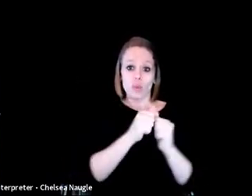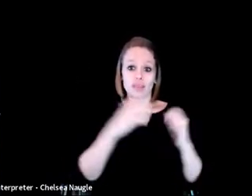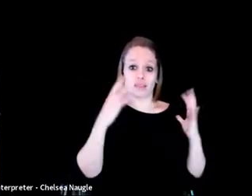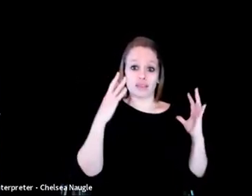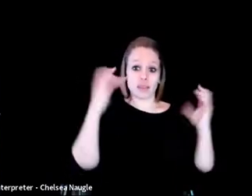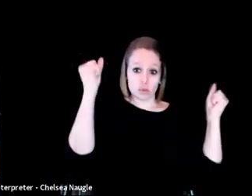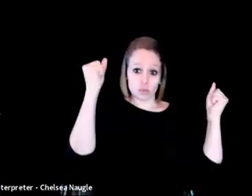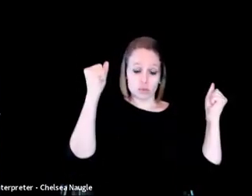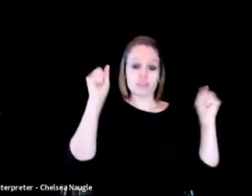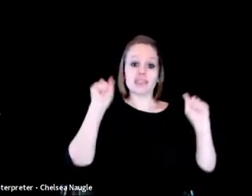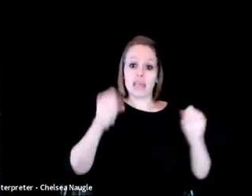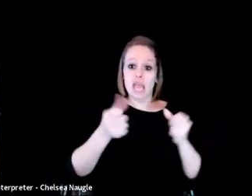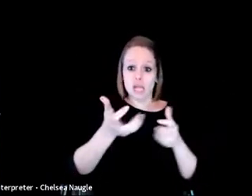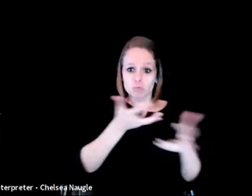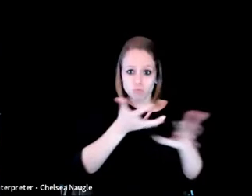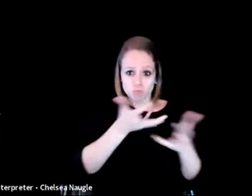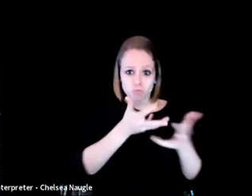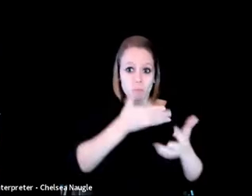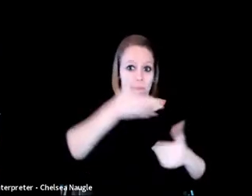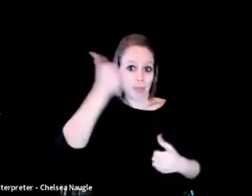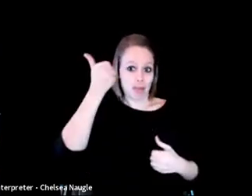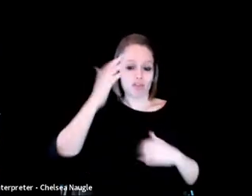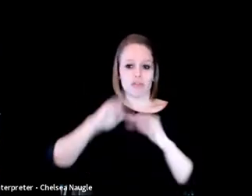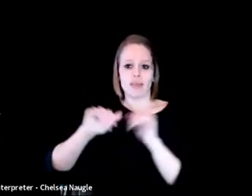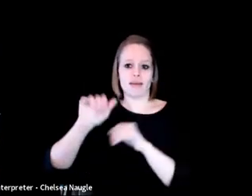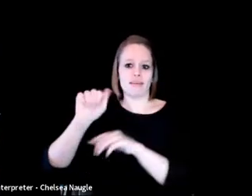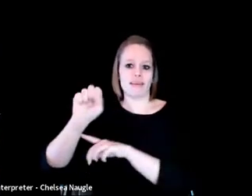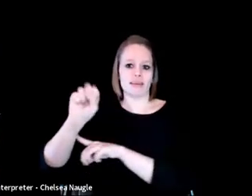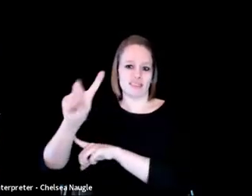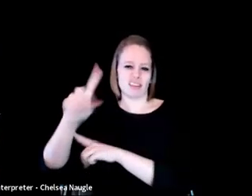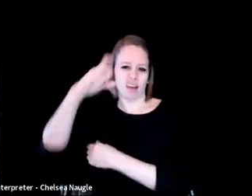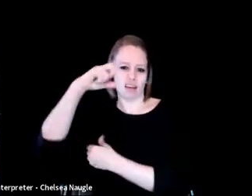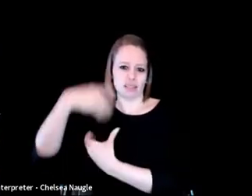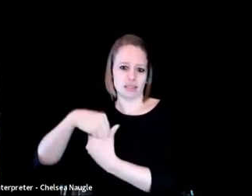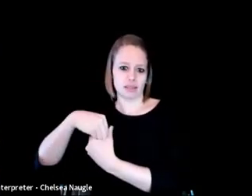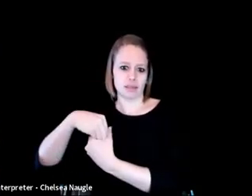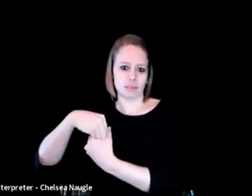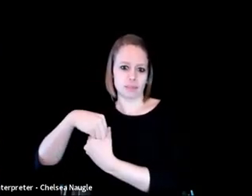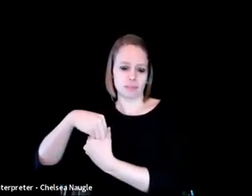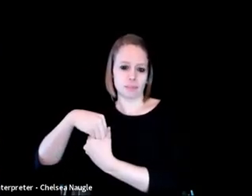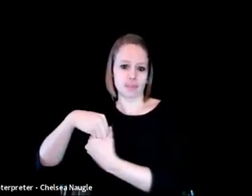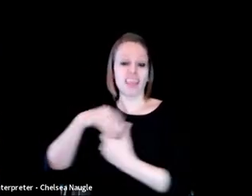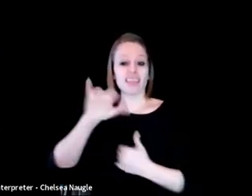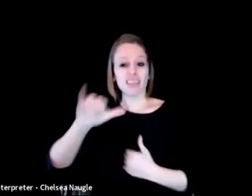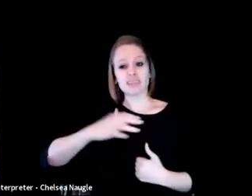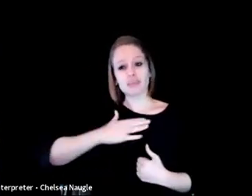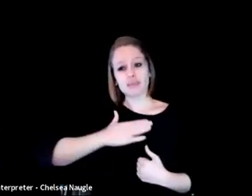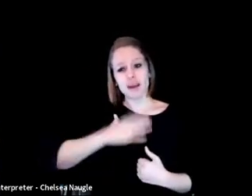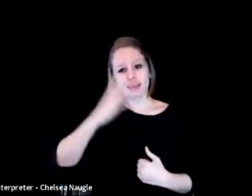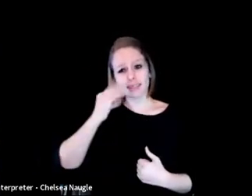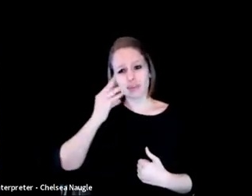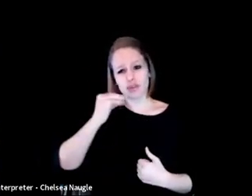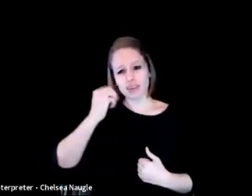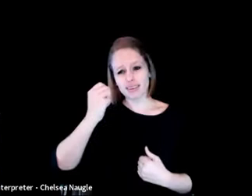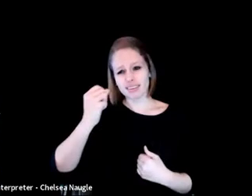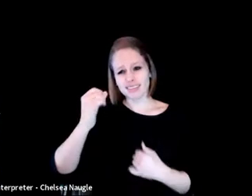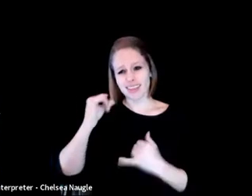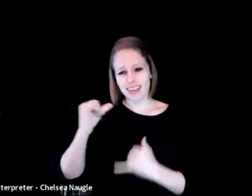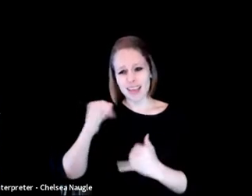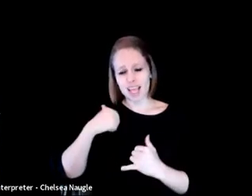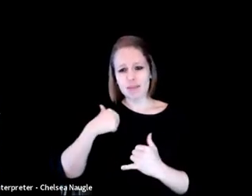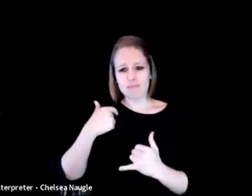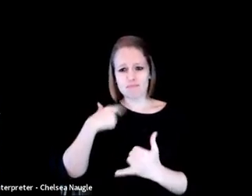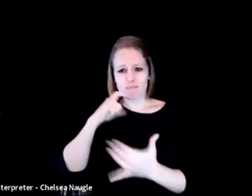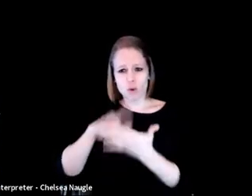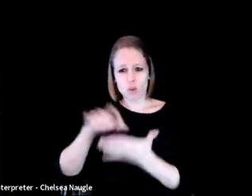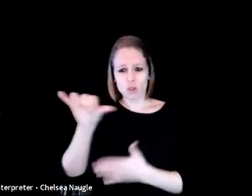ASD. And that's personally been true in my experience. However, people with charged syndrome